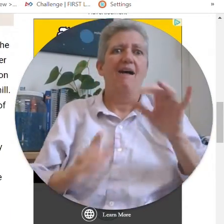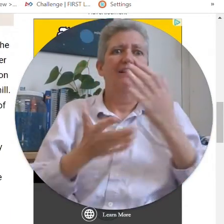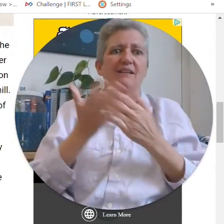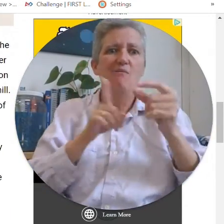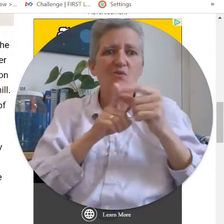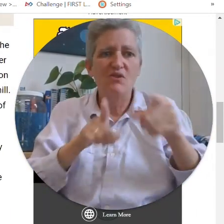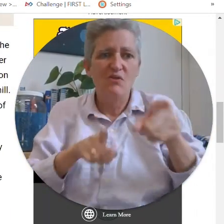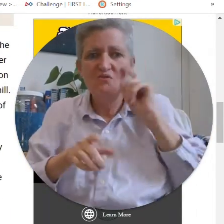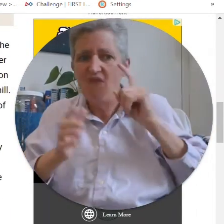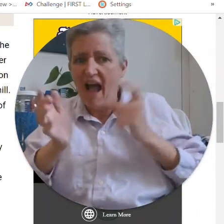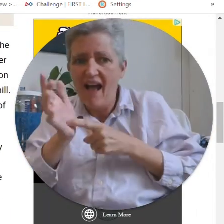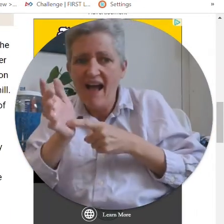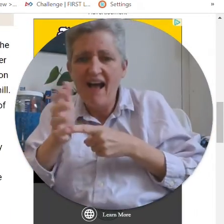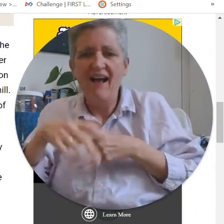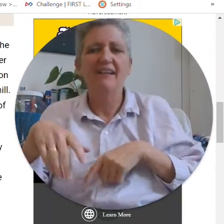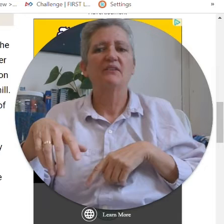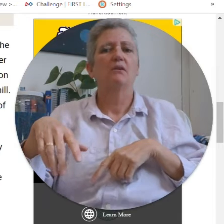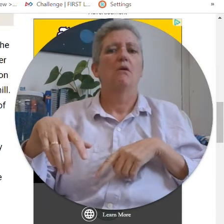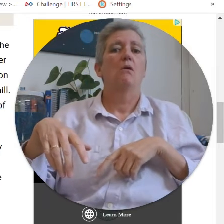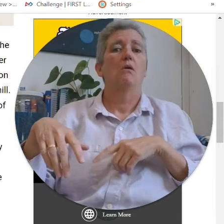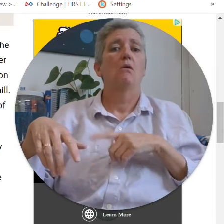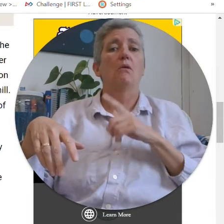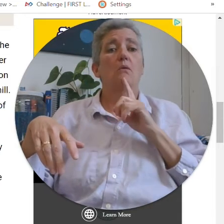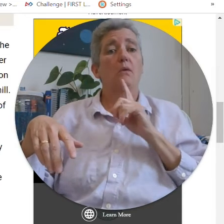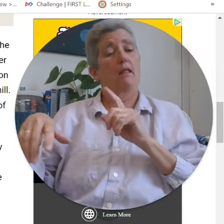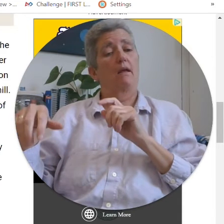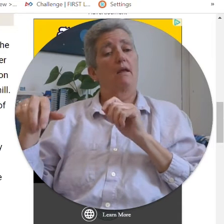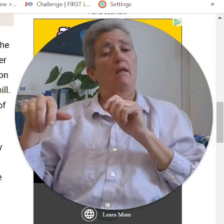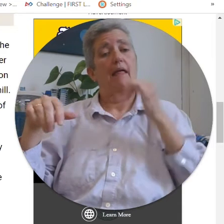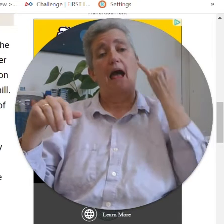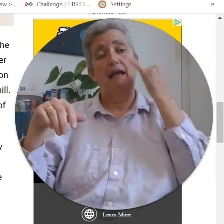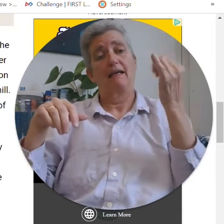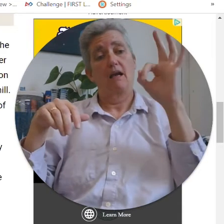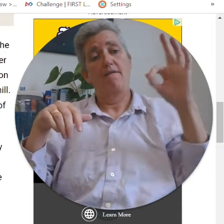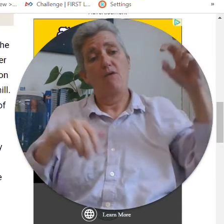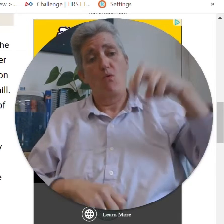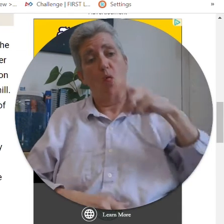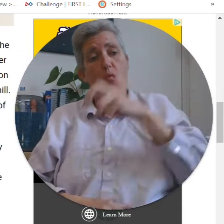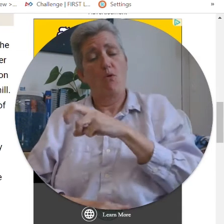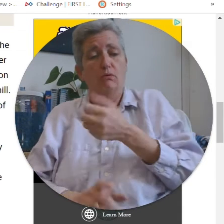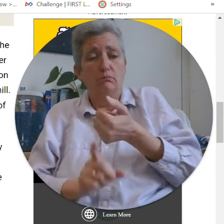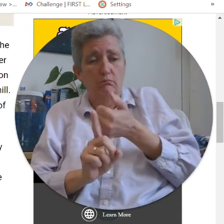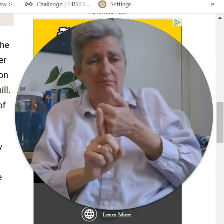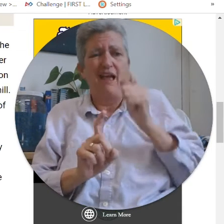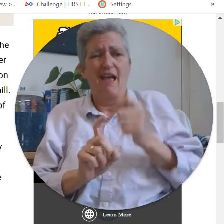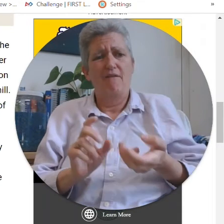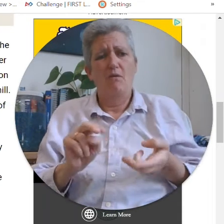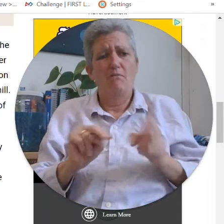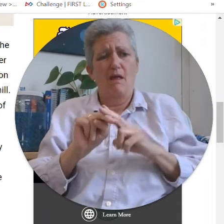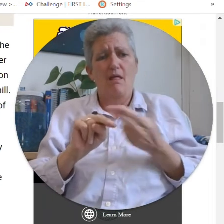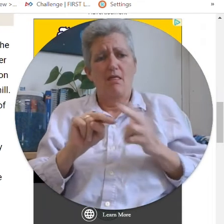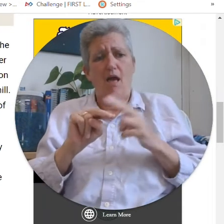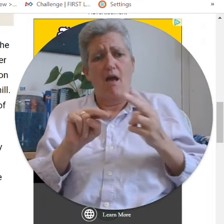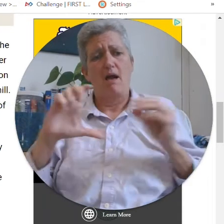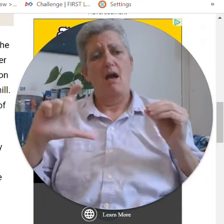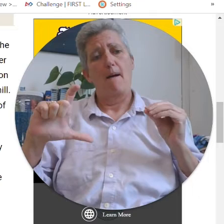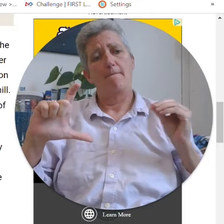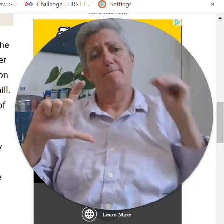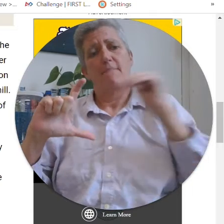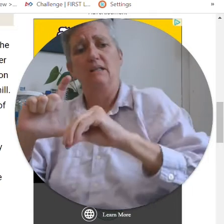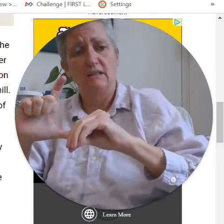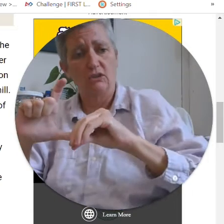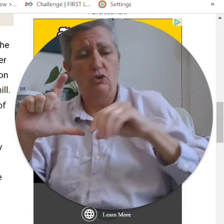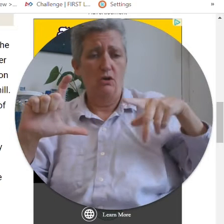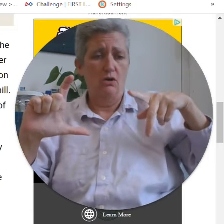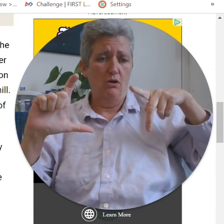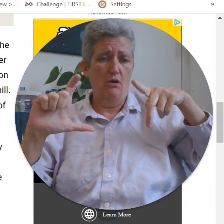There are some words that you should be able to recognize. So the idea of a roller coaster, remember that it has to increase